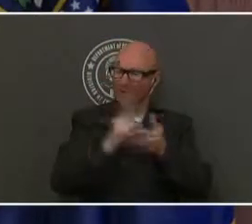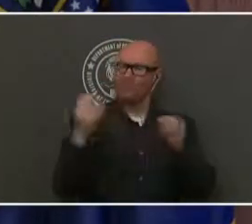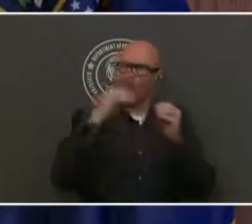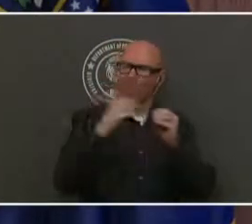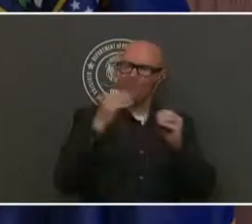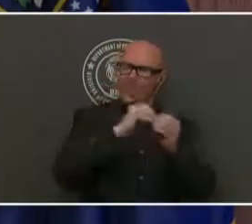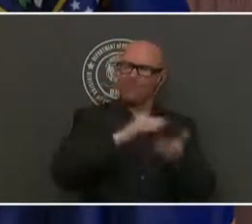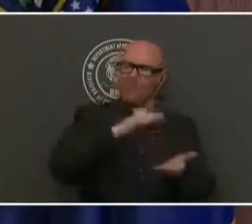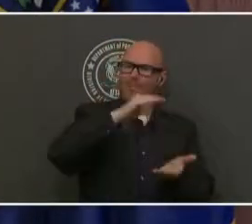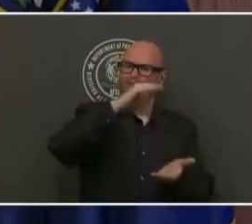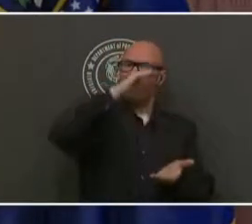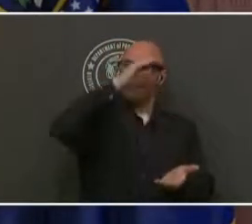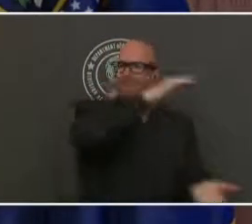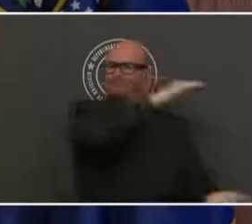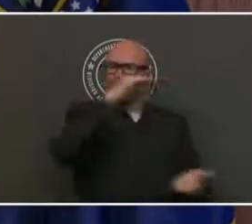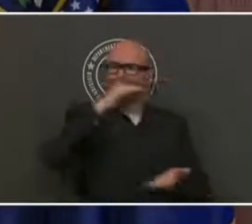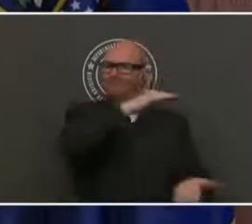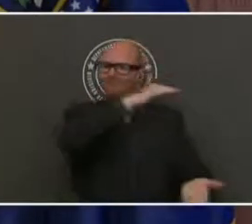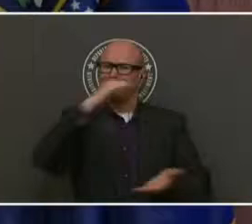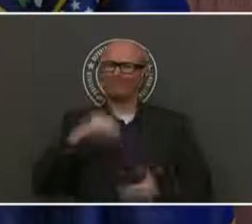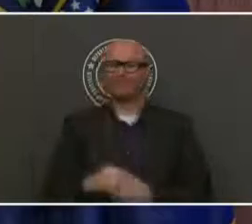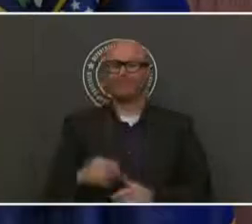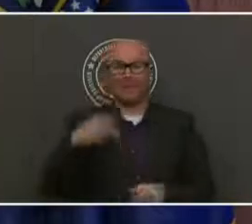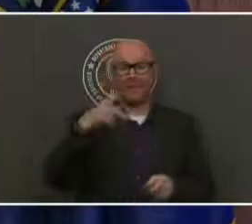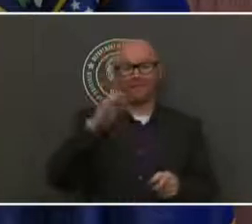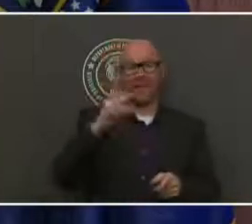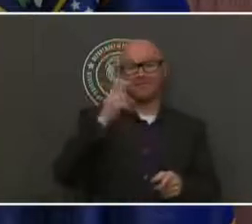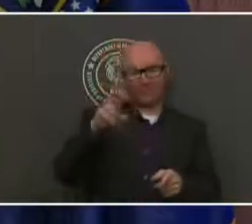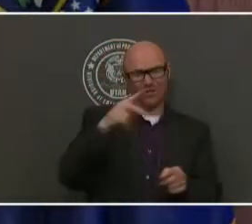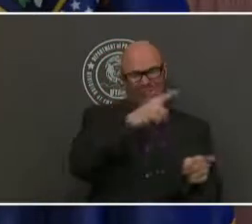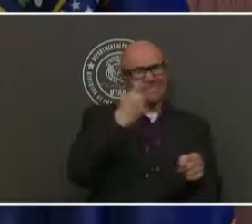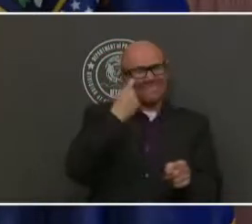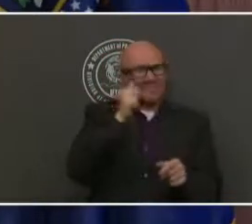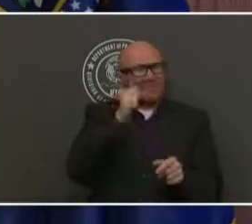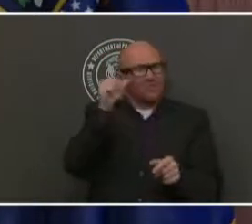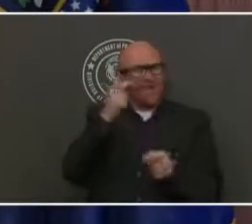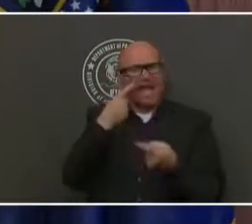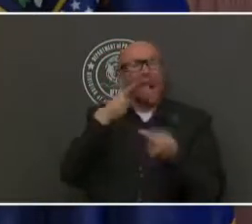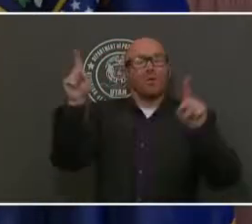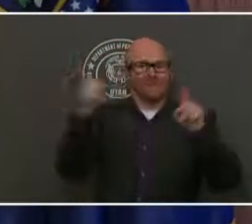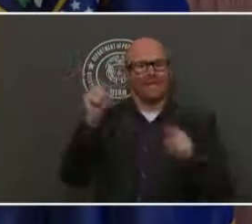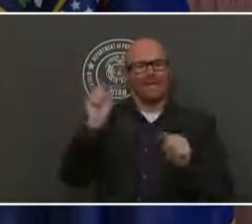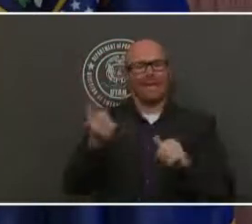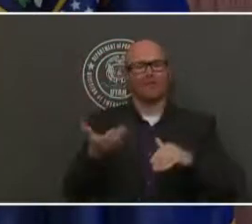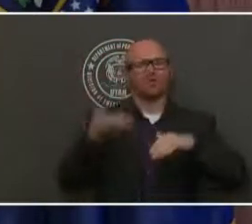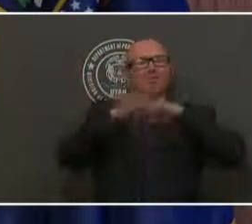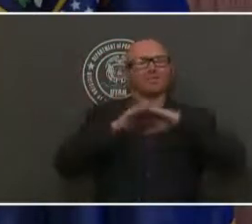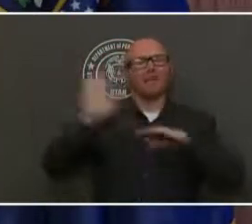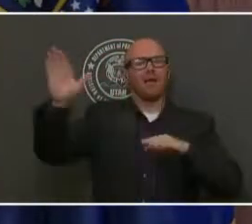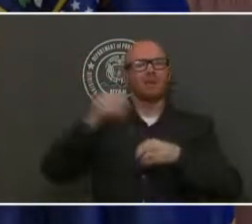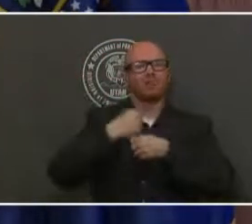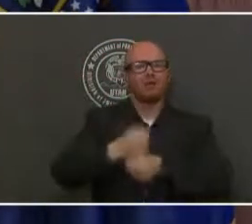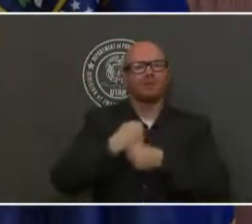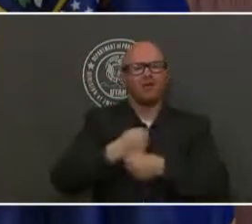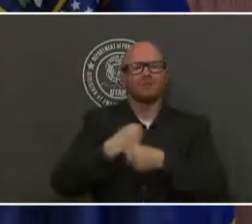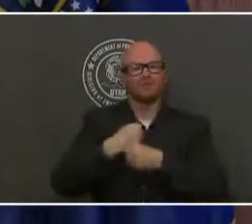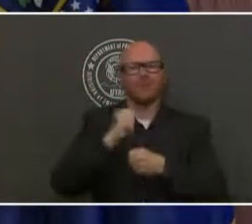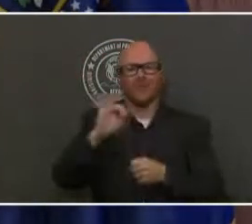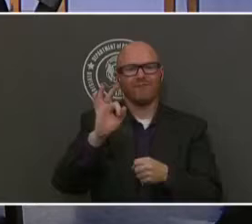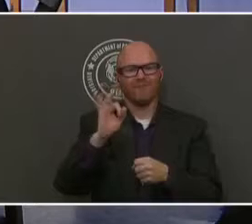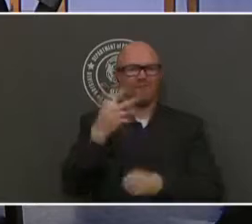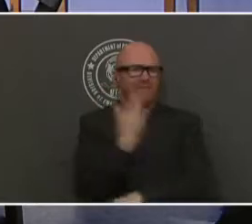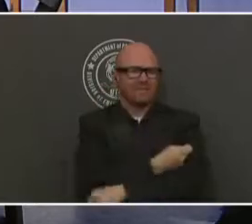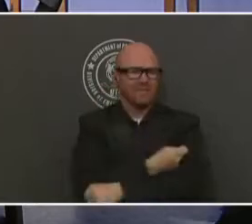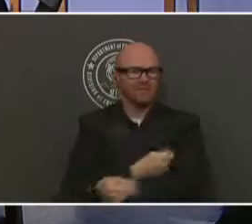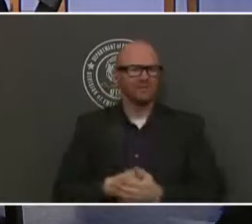an announcement yesterday that Pfizer will actually be able to increase their production. And so we still feel really good about the numbers coming into the state. So just to play